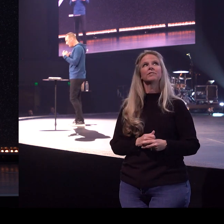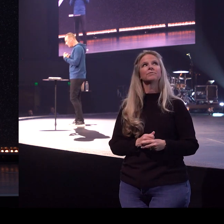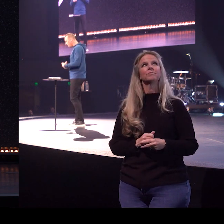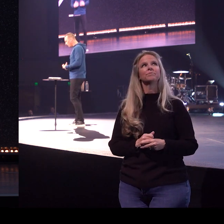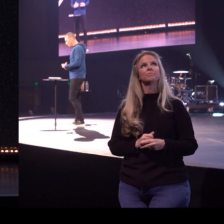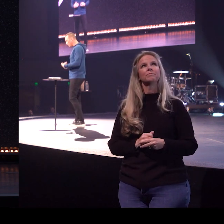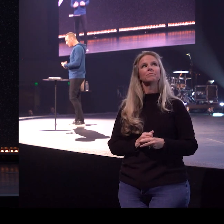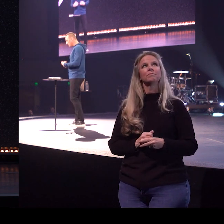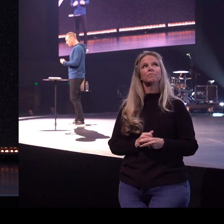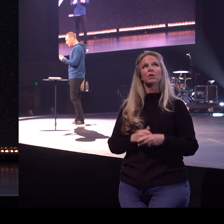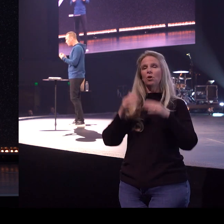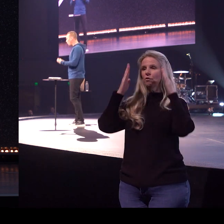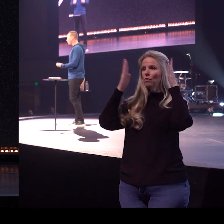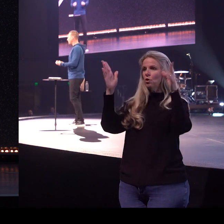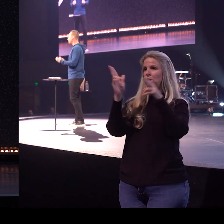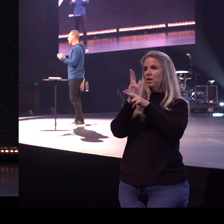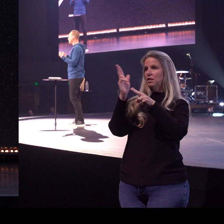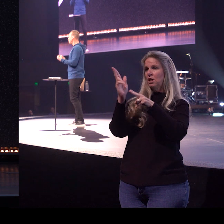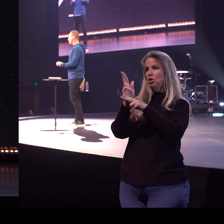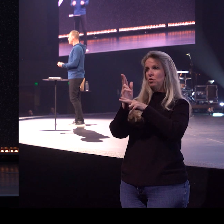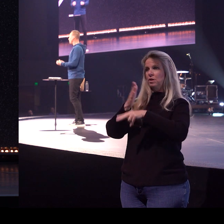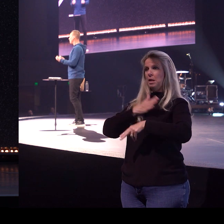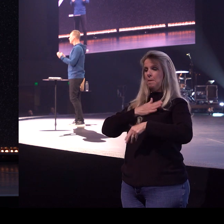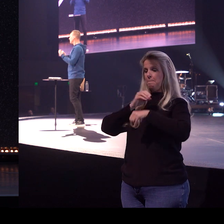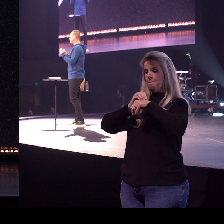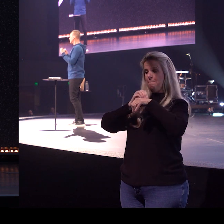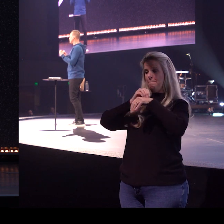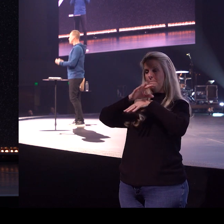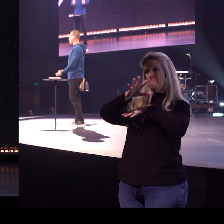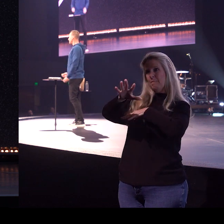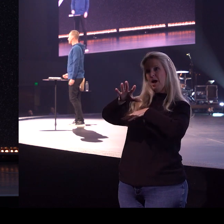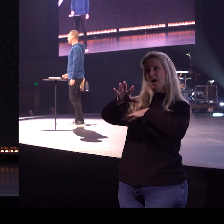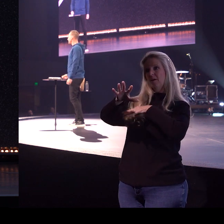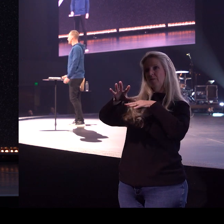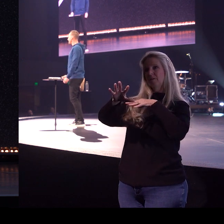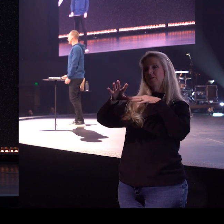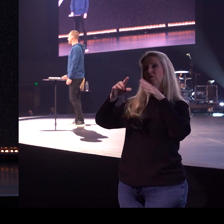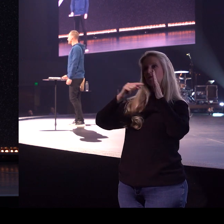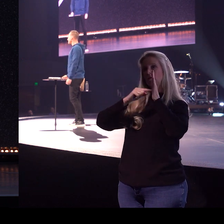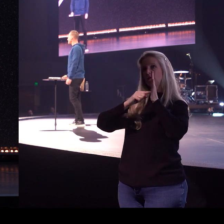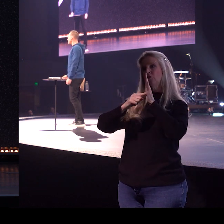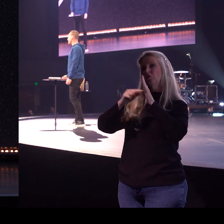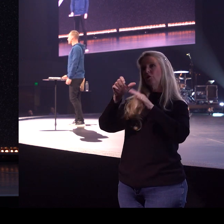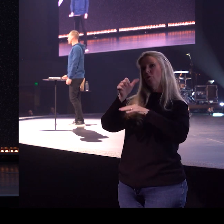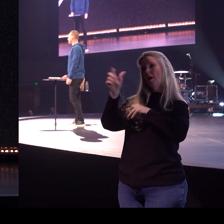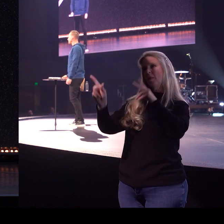my influence to point people to Jesus.